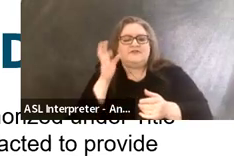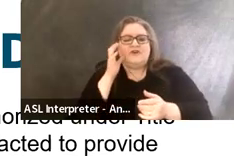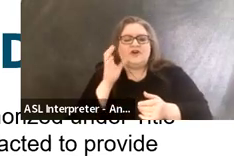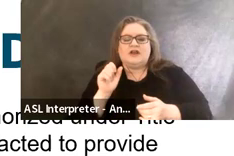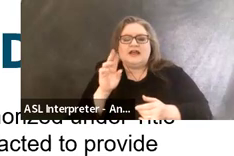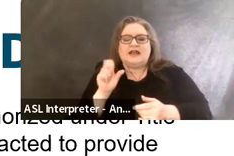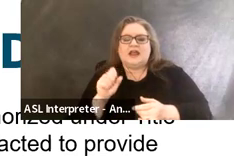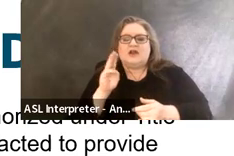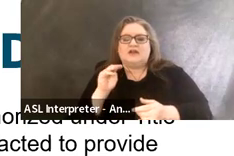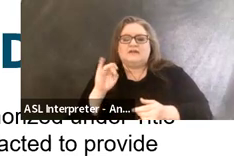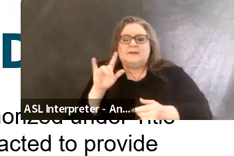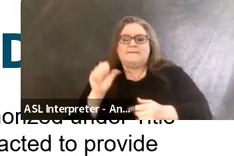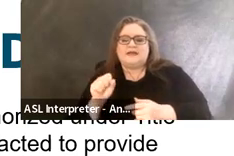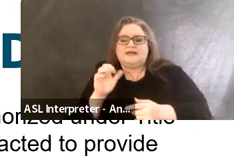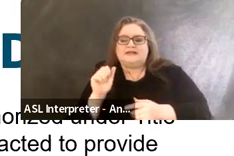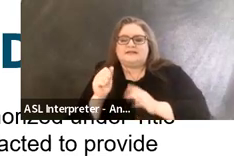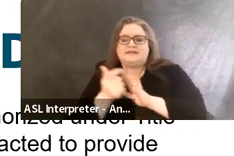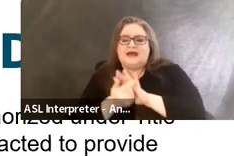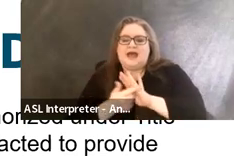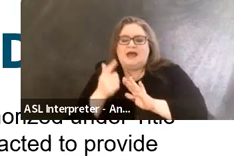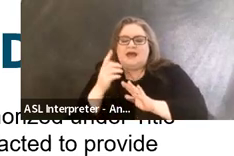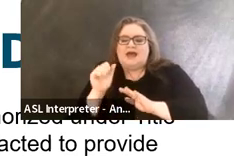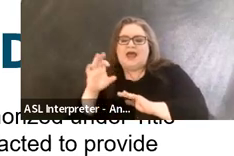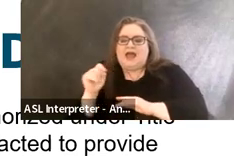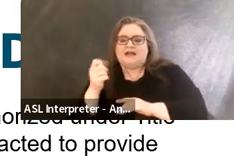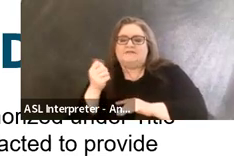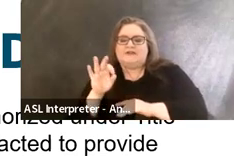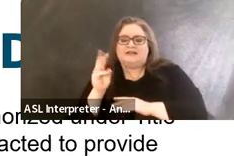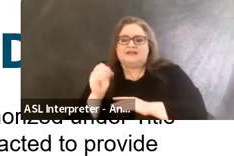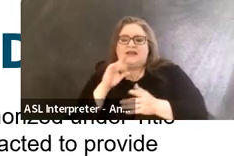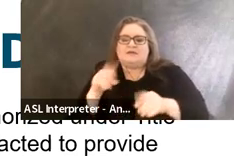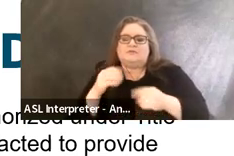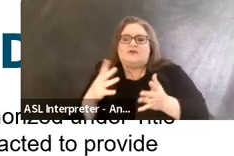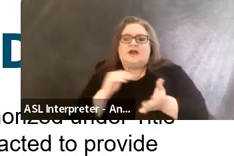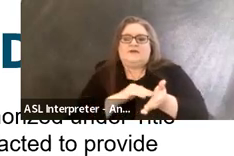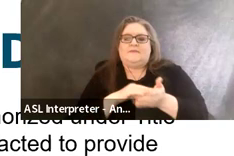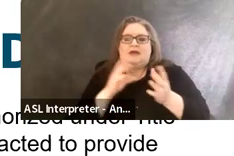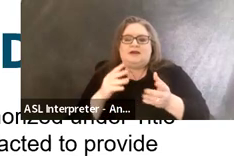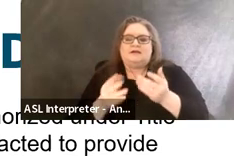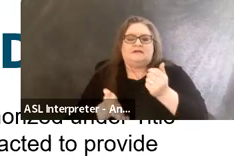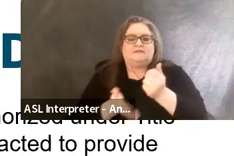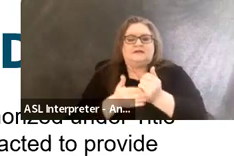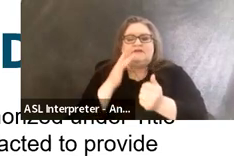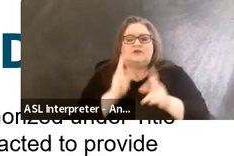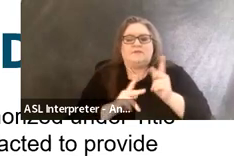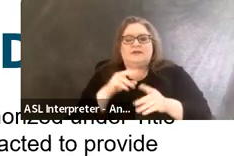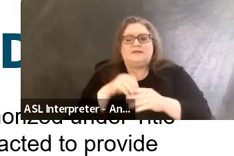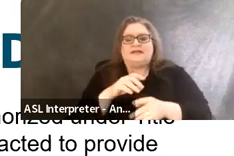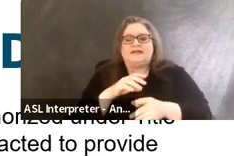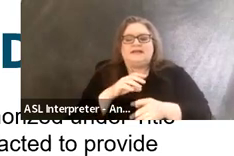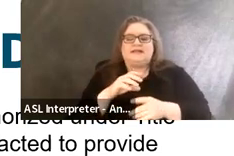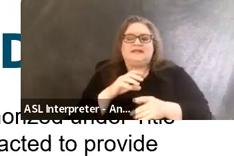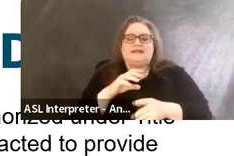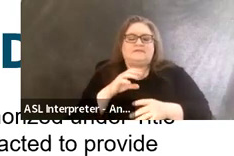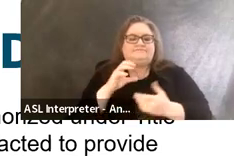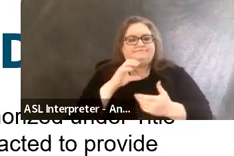Kerr-Mills Act of 1960, that provided medical assistance for people who are in the aging program,